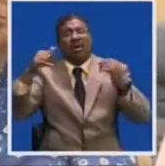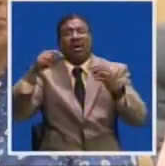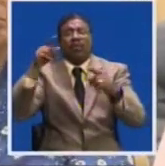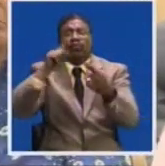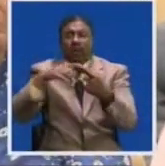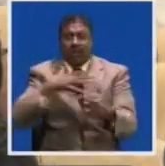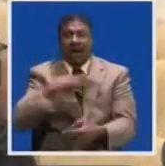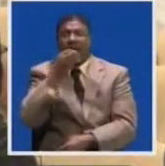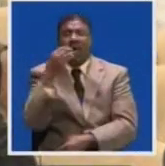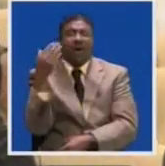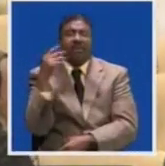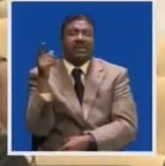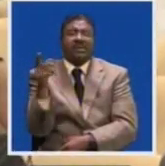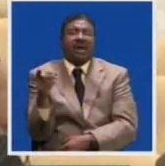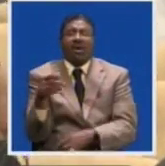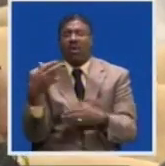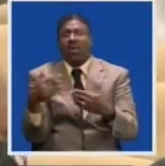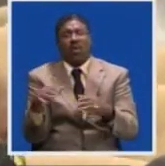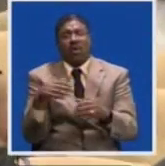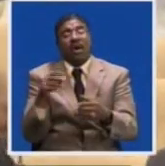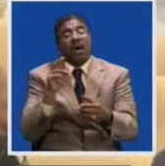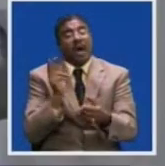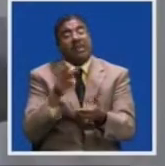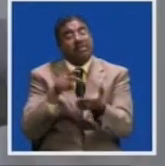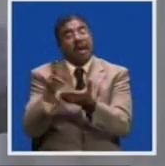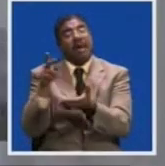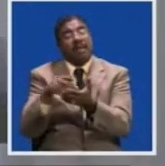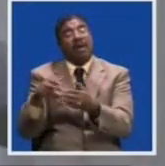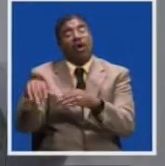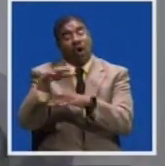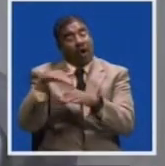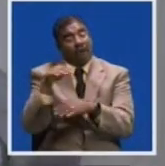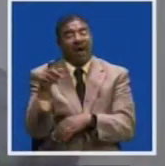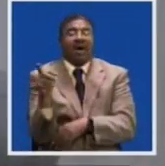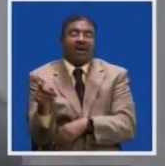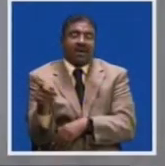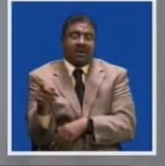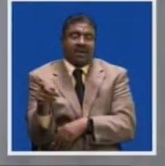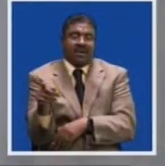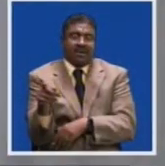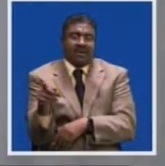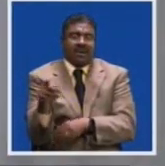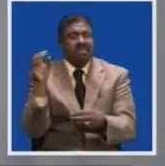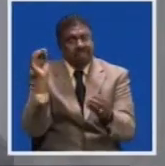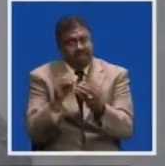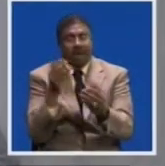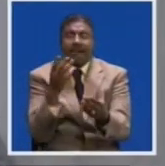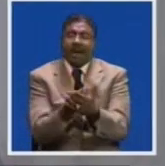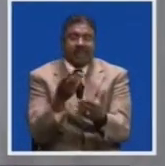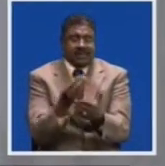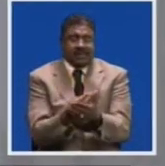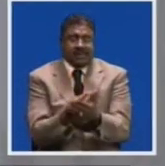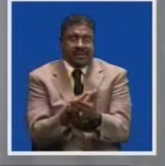house in Suvaris, I have to make sure that I pay all the losses. Because we've got transmission losses, we've got distribution losses. I'll incur